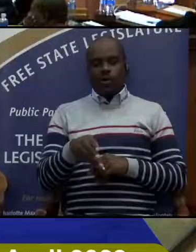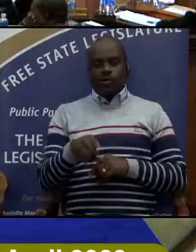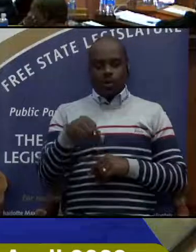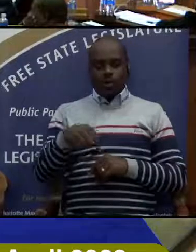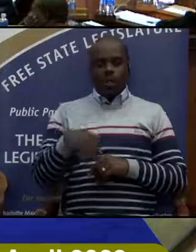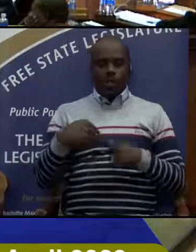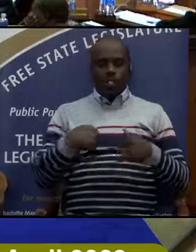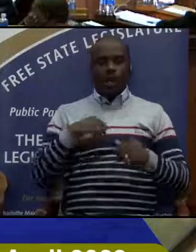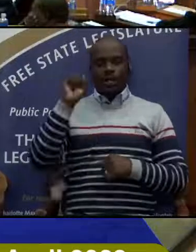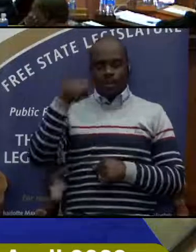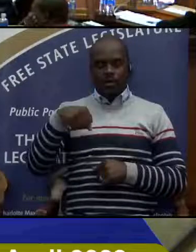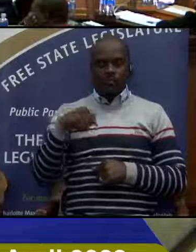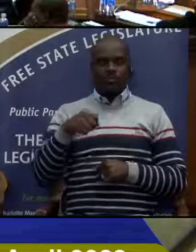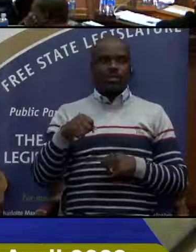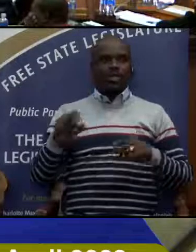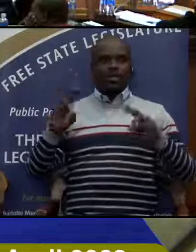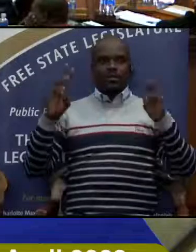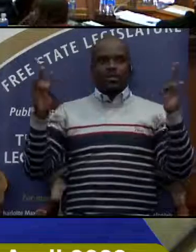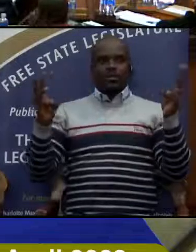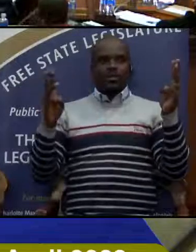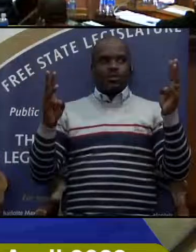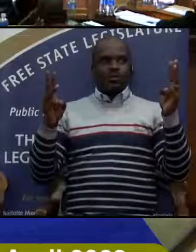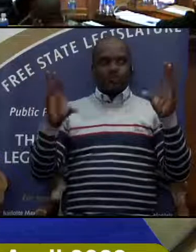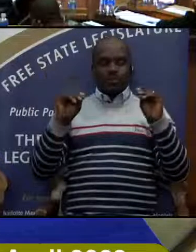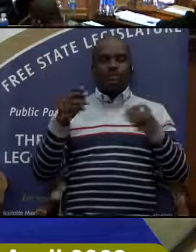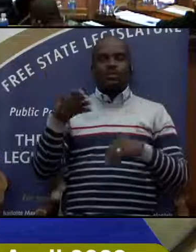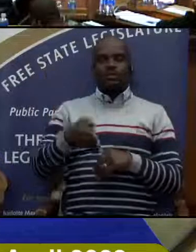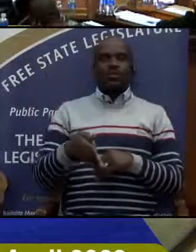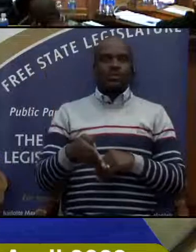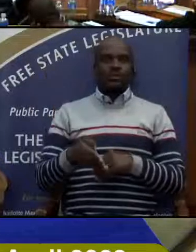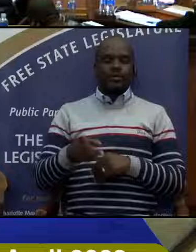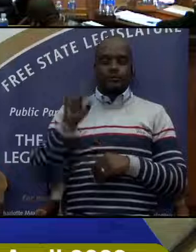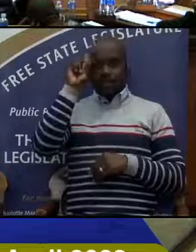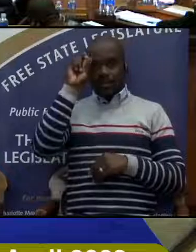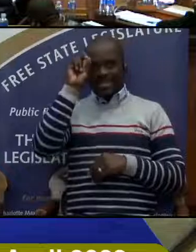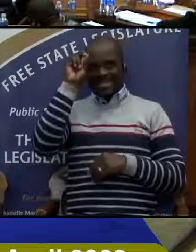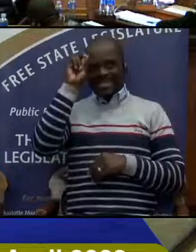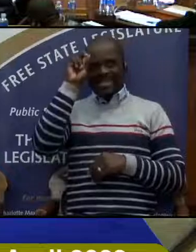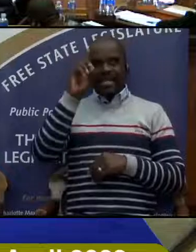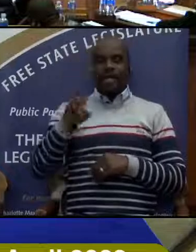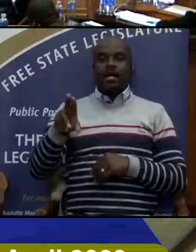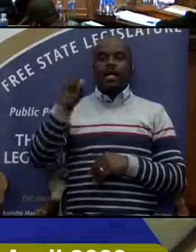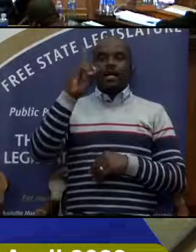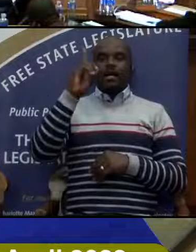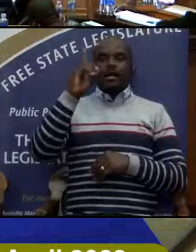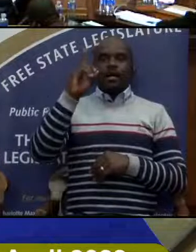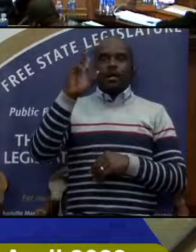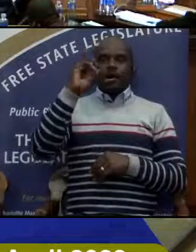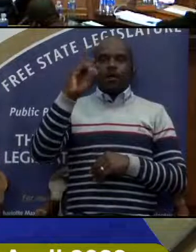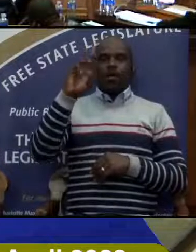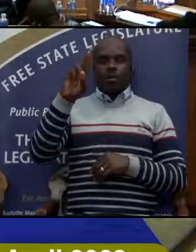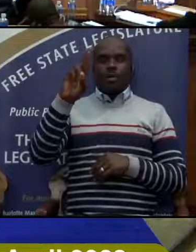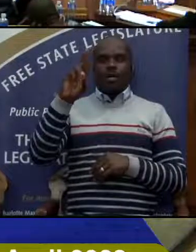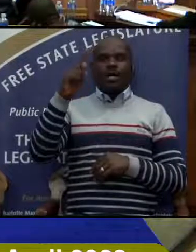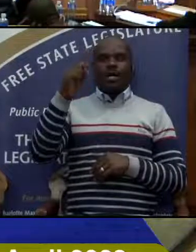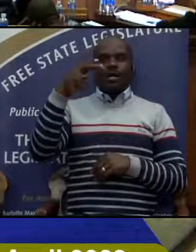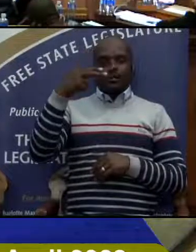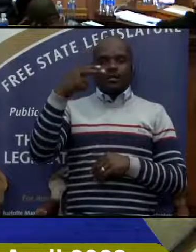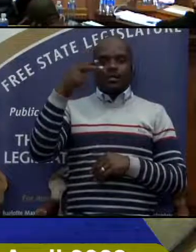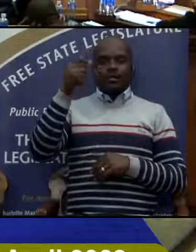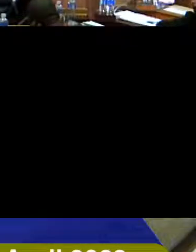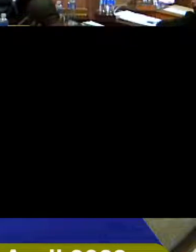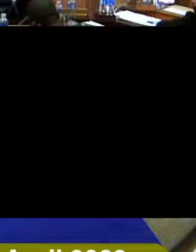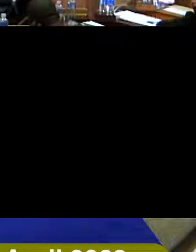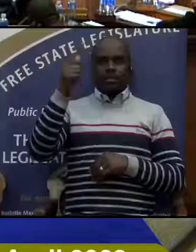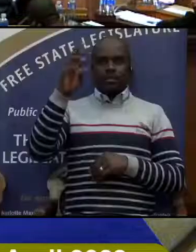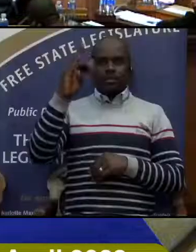that Nelson Mandela, Oliver Tambo, Saul Plaatje, Charlotte Kokretti, Chris Hani, Solomon